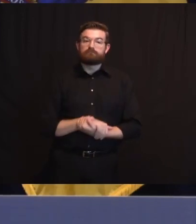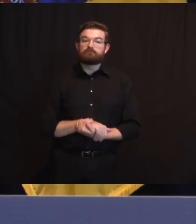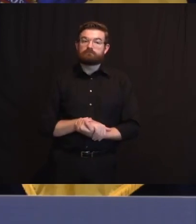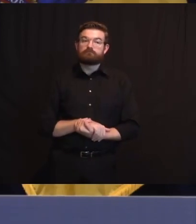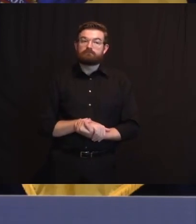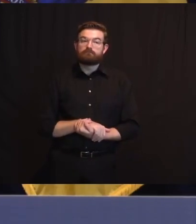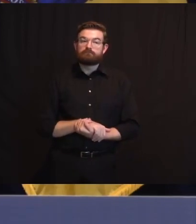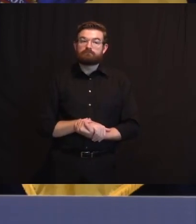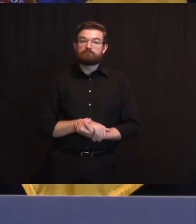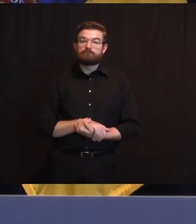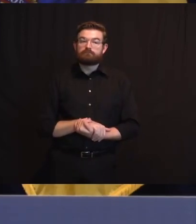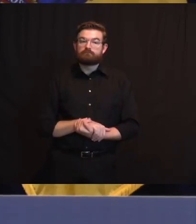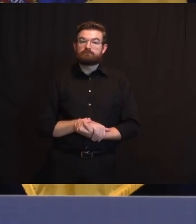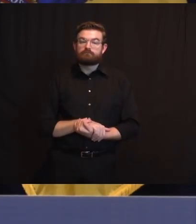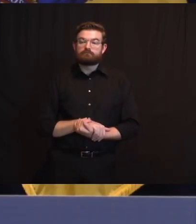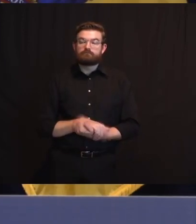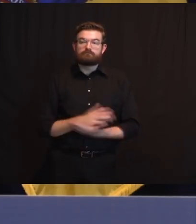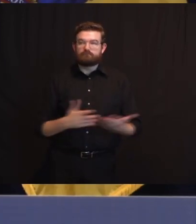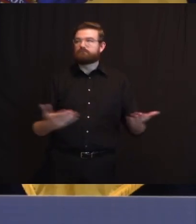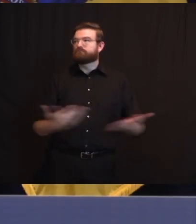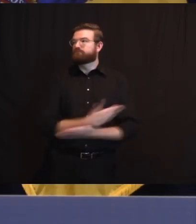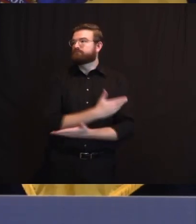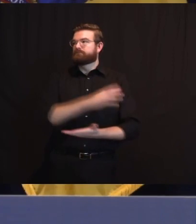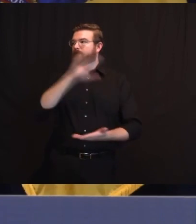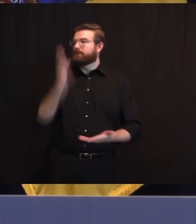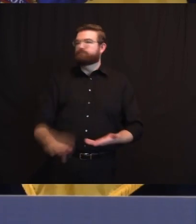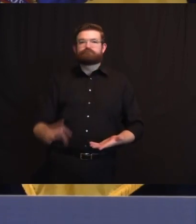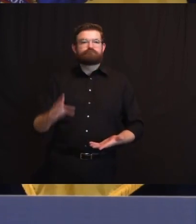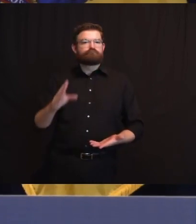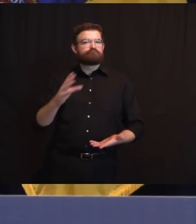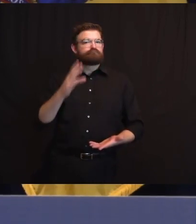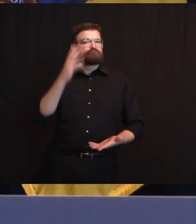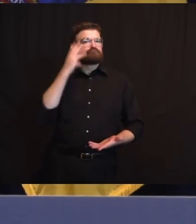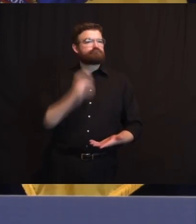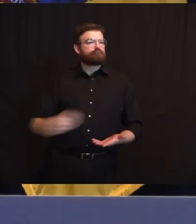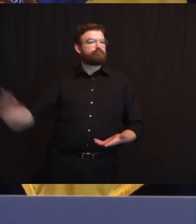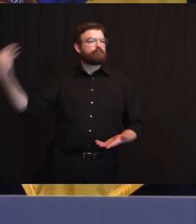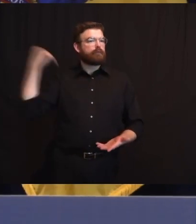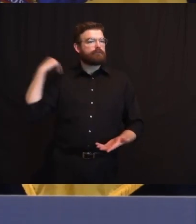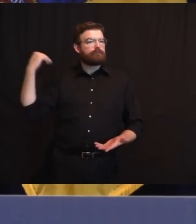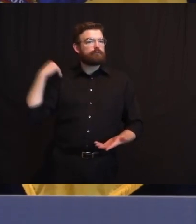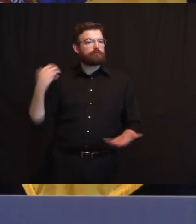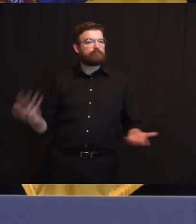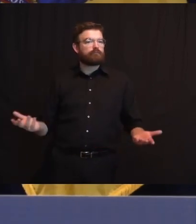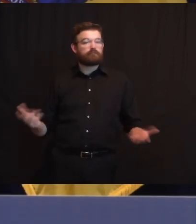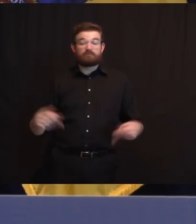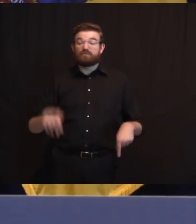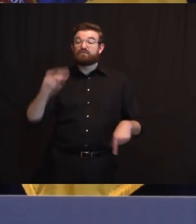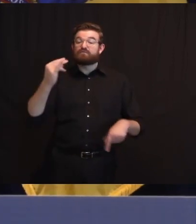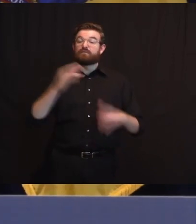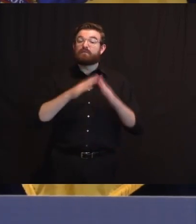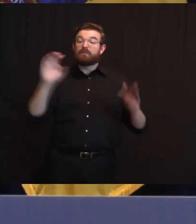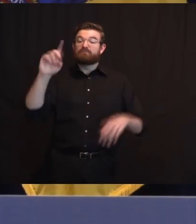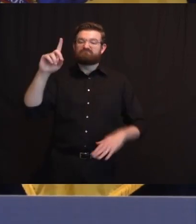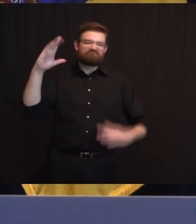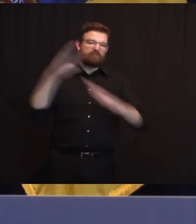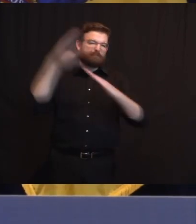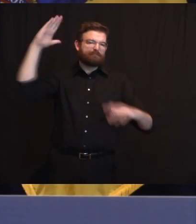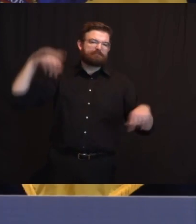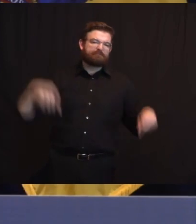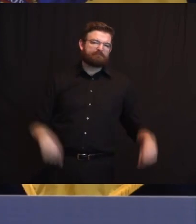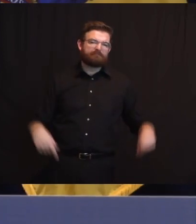there. And we are the king of the hill in terms of public education in America. And we're not there because we don't